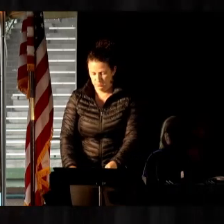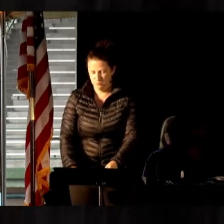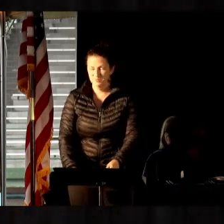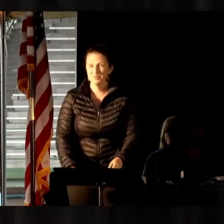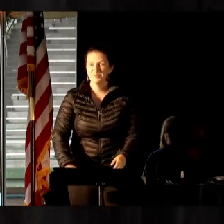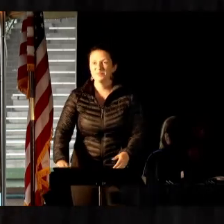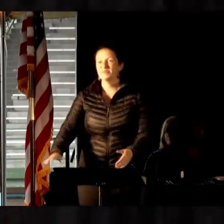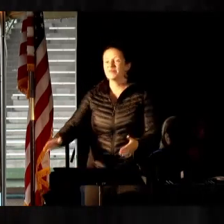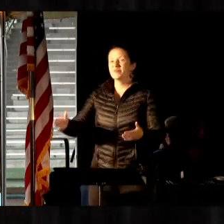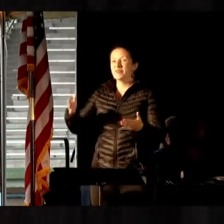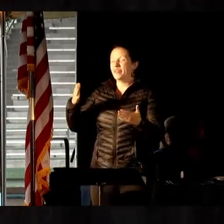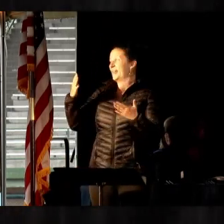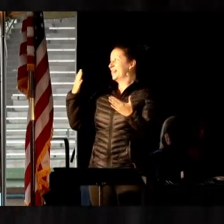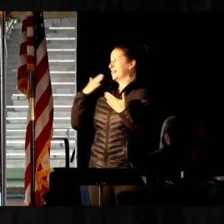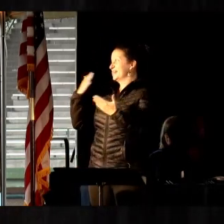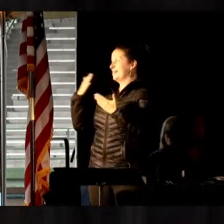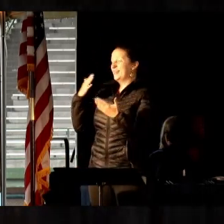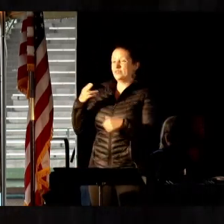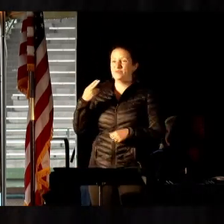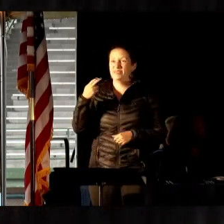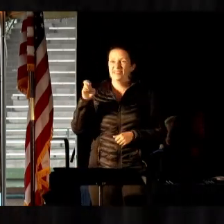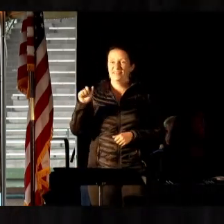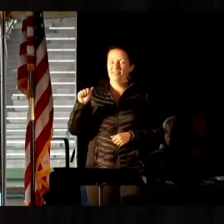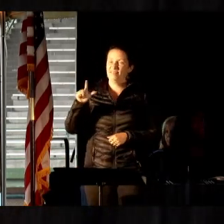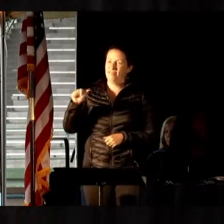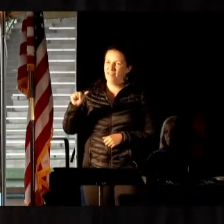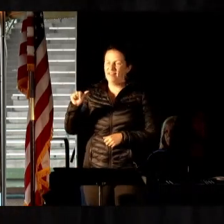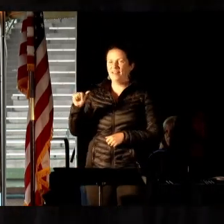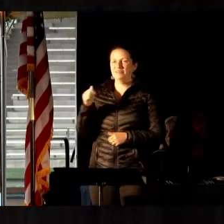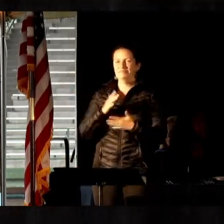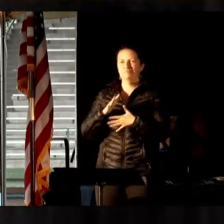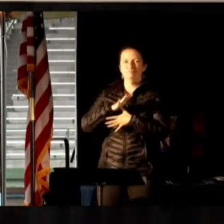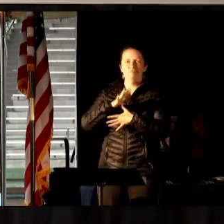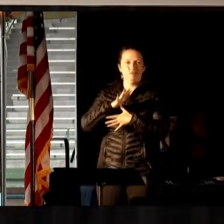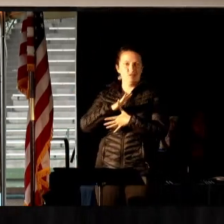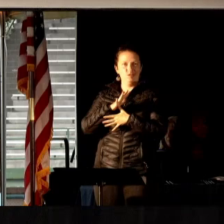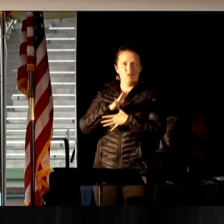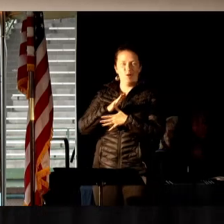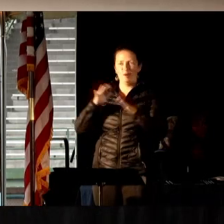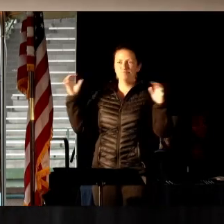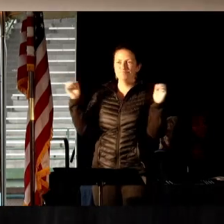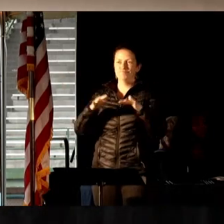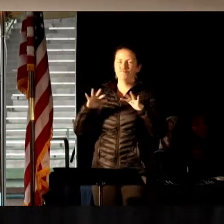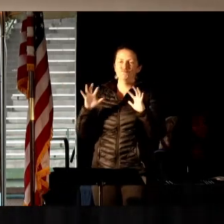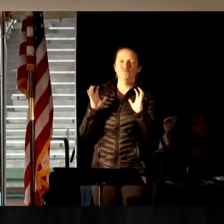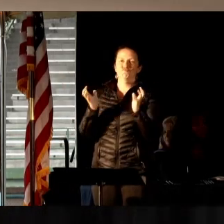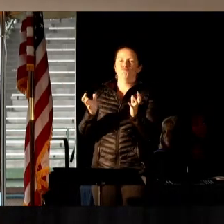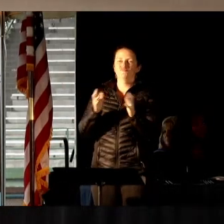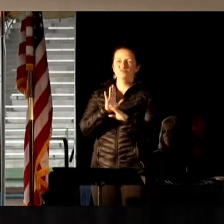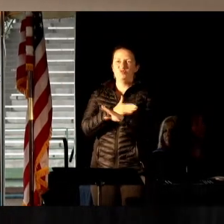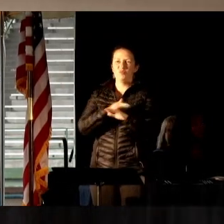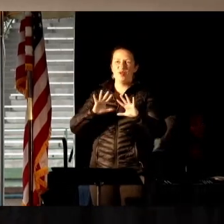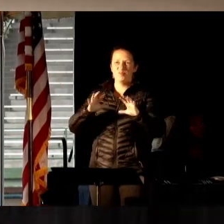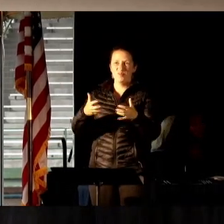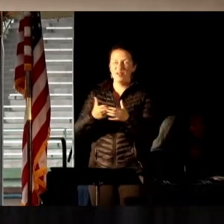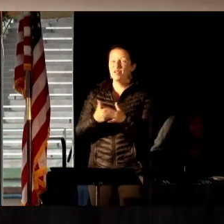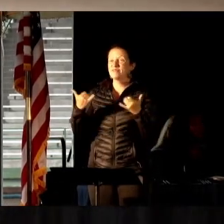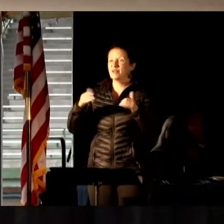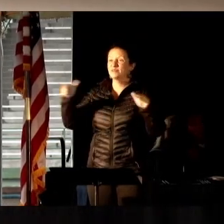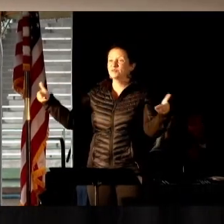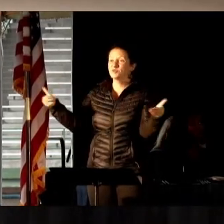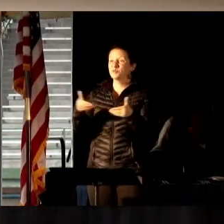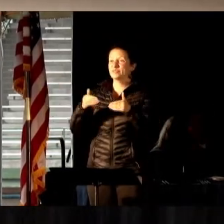Thank you, Gila Senior Choir Ensemble. I would now like to introduce our second student speaker, Andy